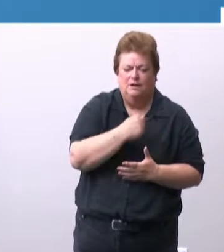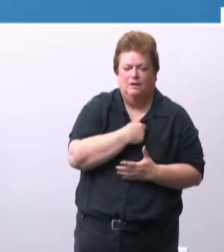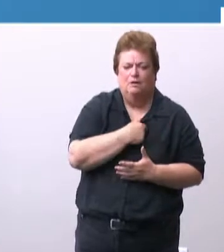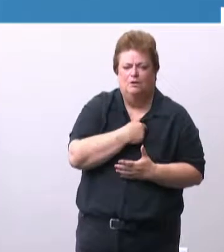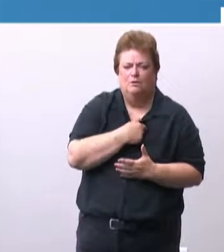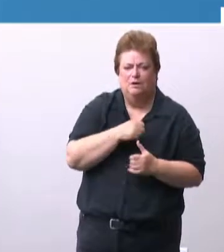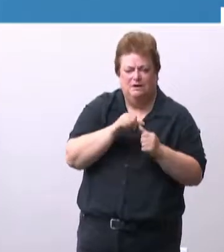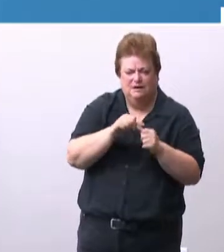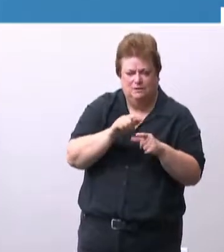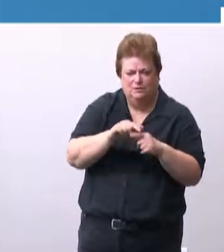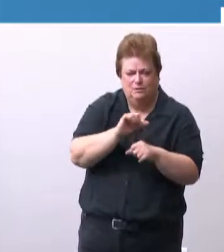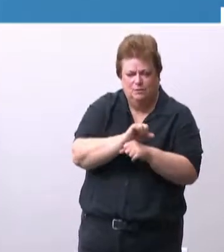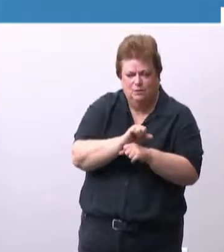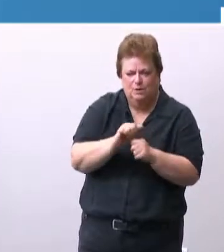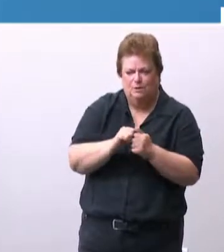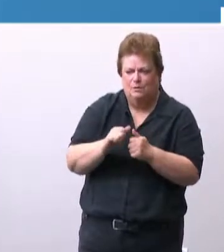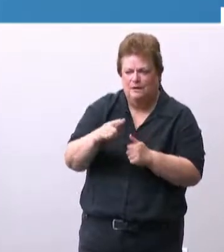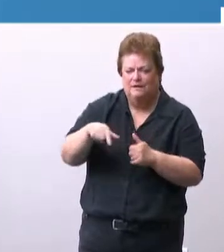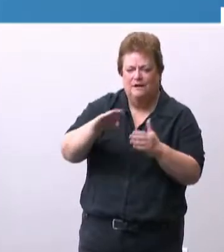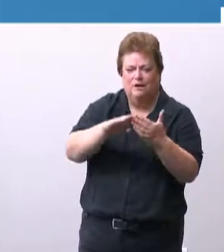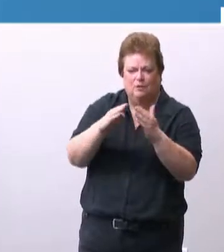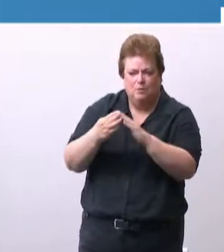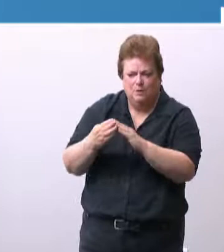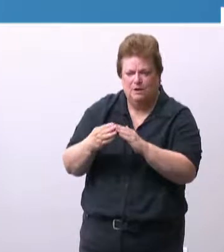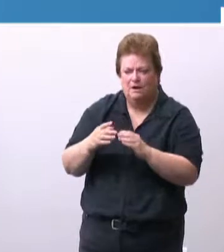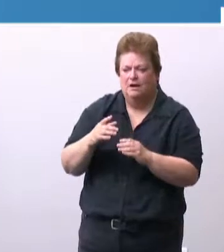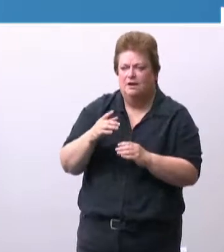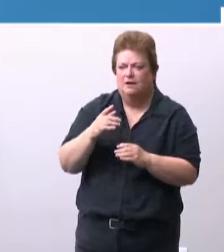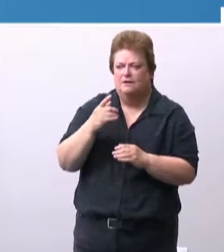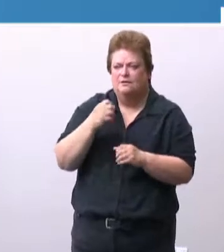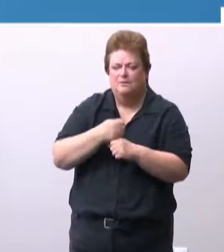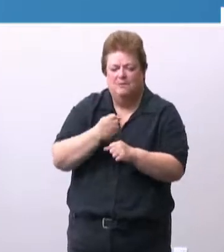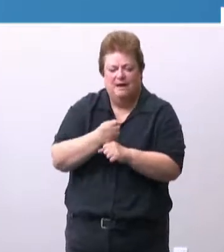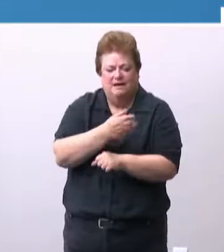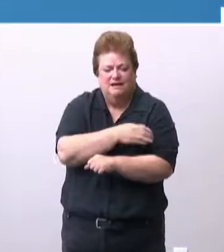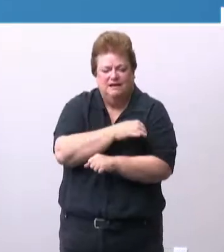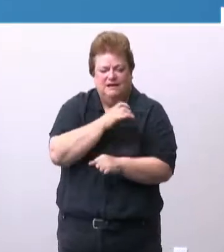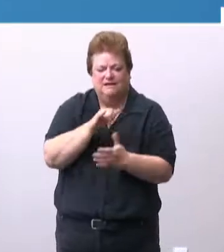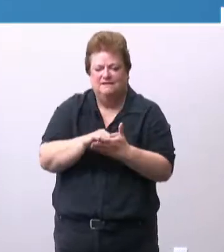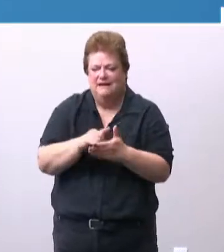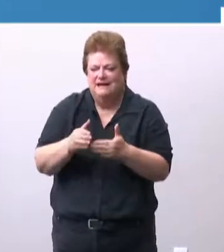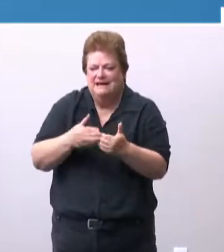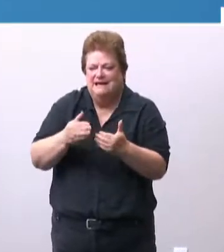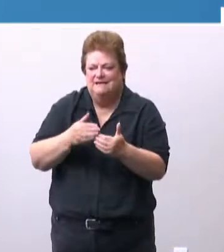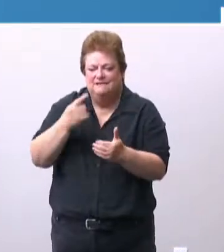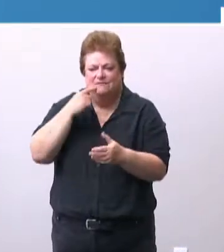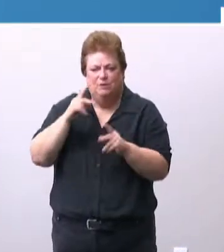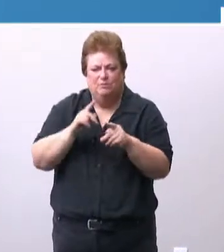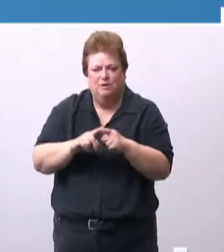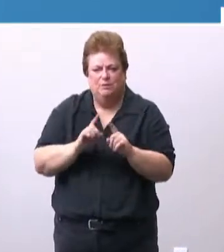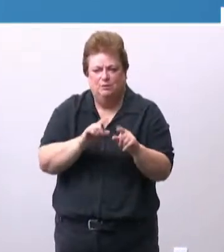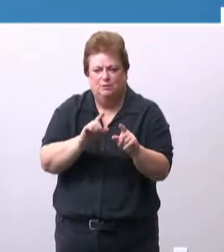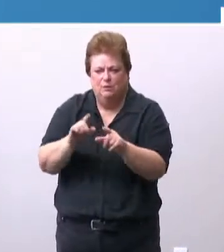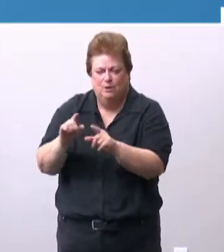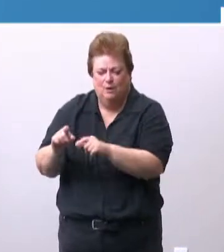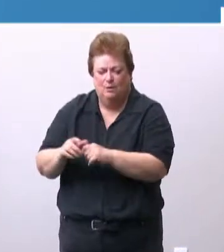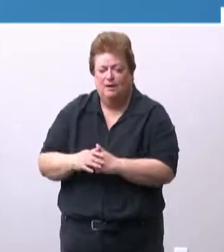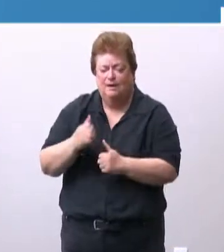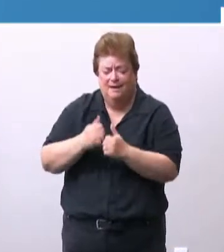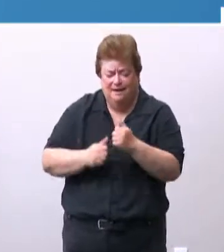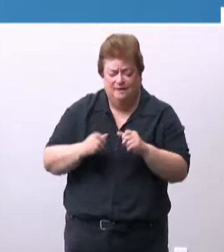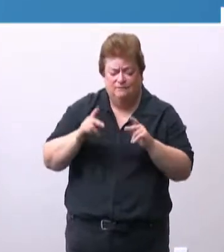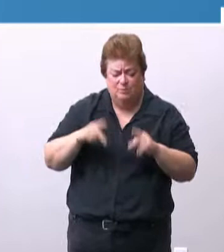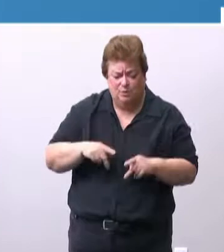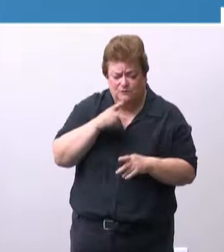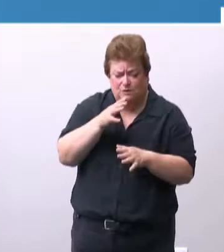community partners to host clinics that are accessible, convenient, and close to home. Every person vaccinated